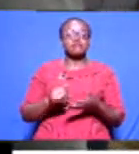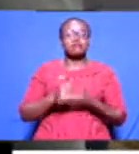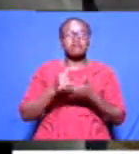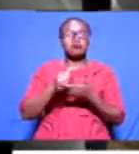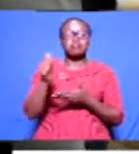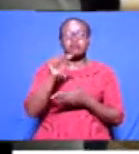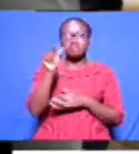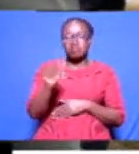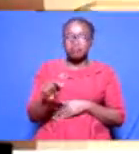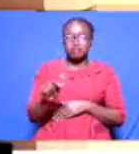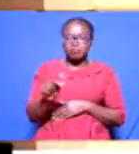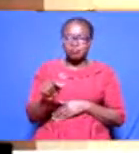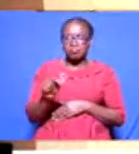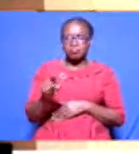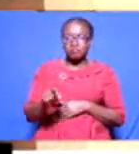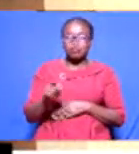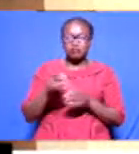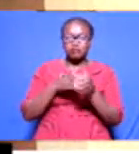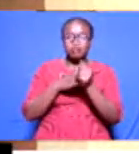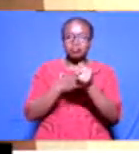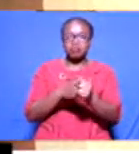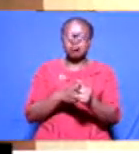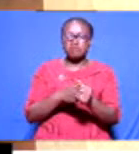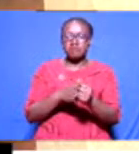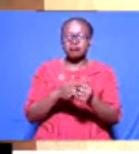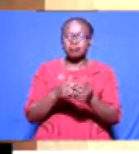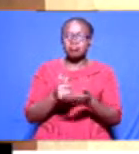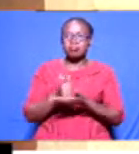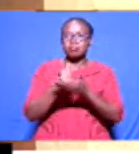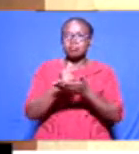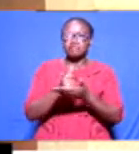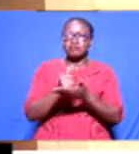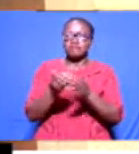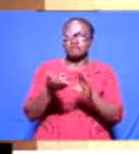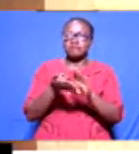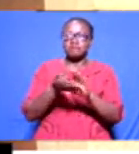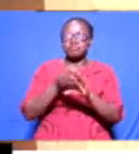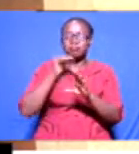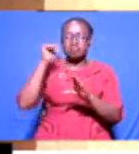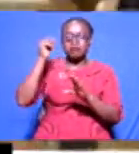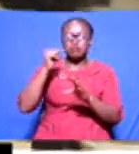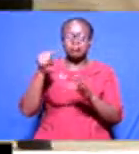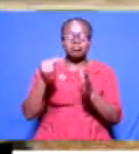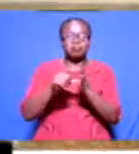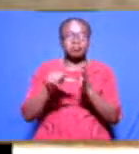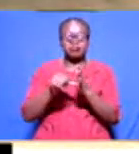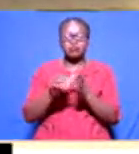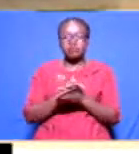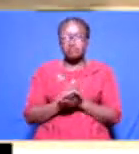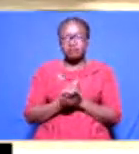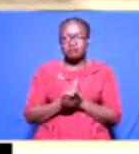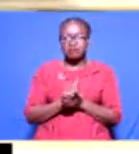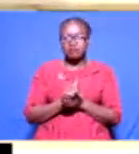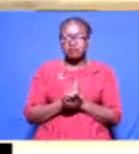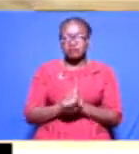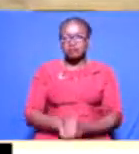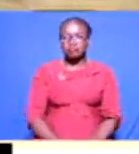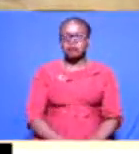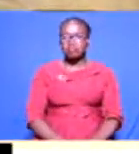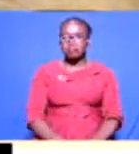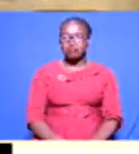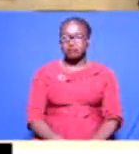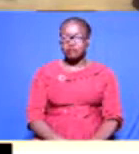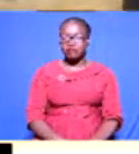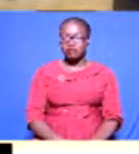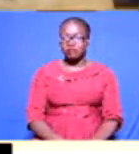persons who will be in need of guidance or assistance on filing of their political disputes. Serafina Robi for